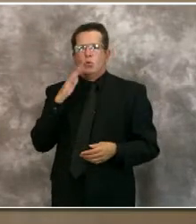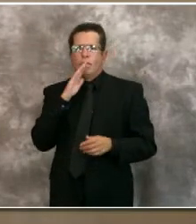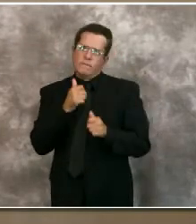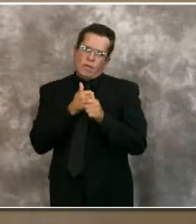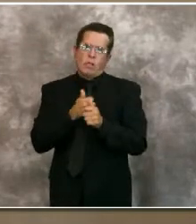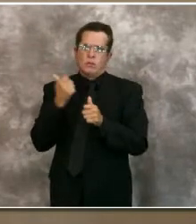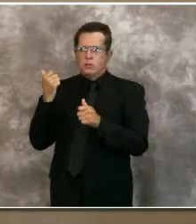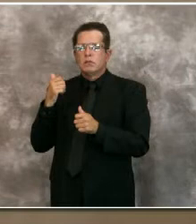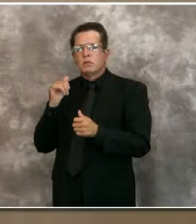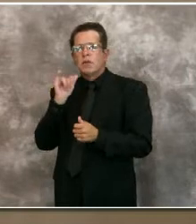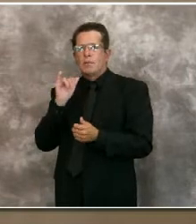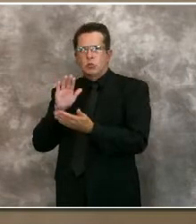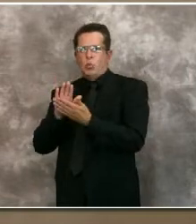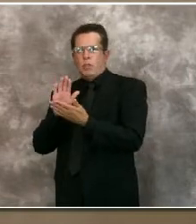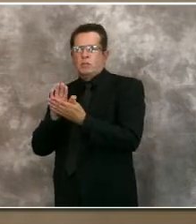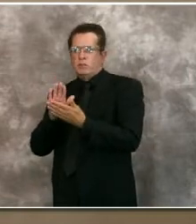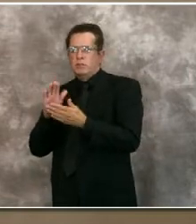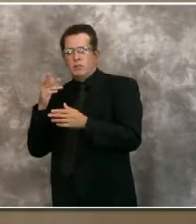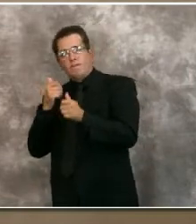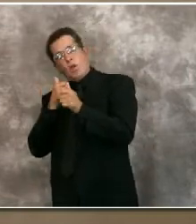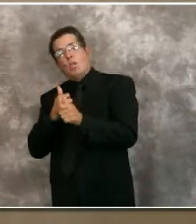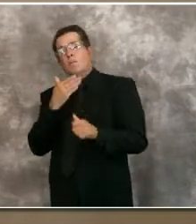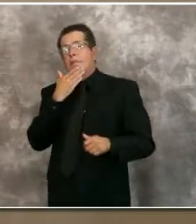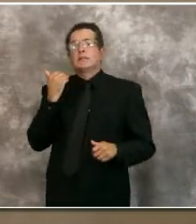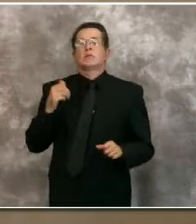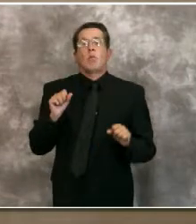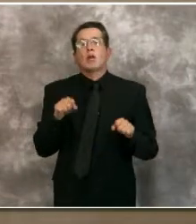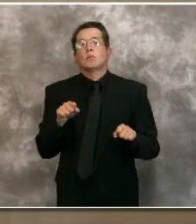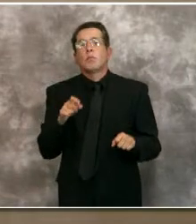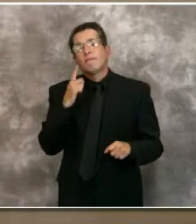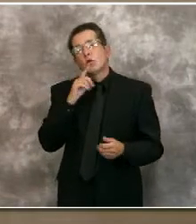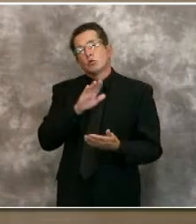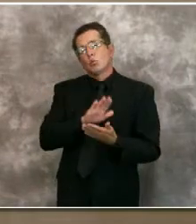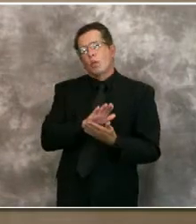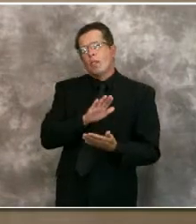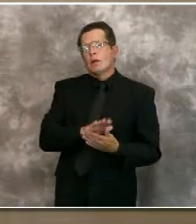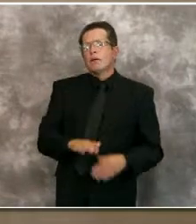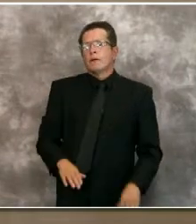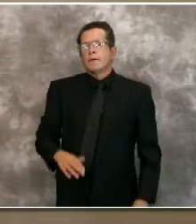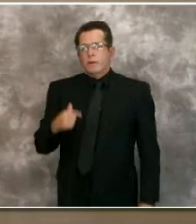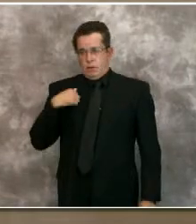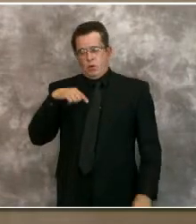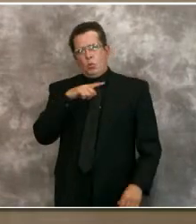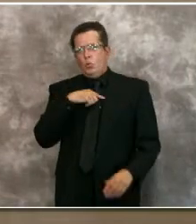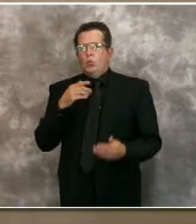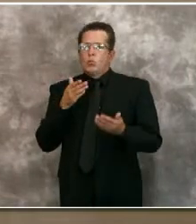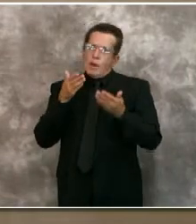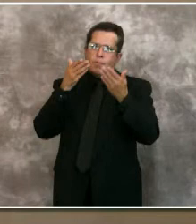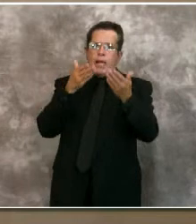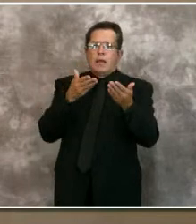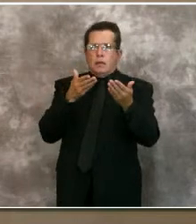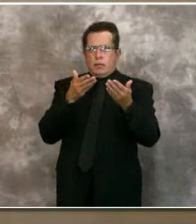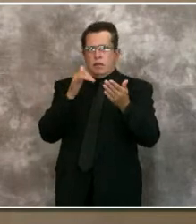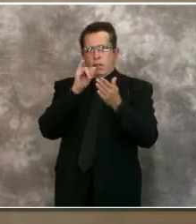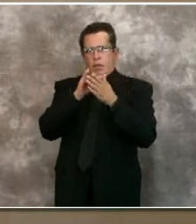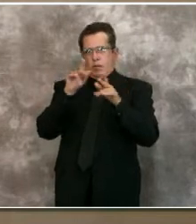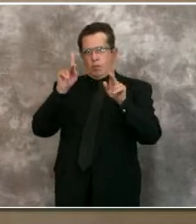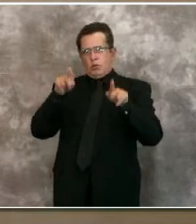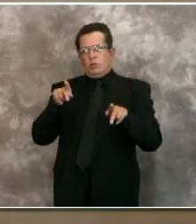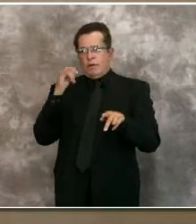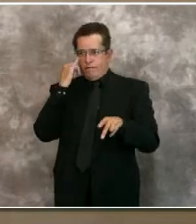the directions as best as possible. We do recommend for individuals with